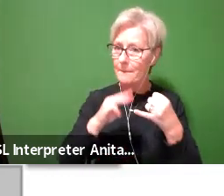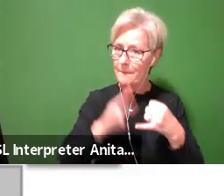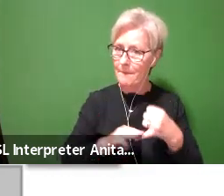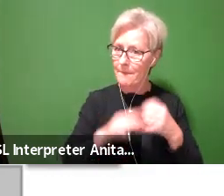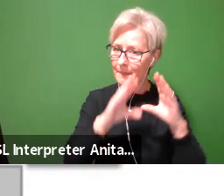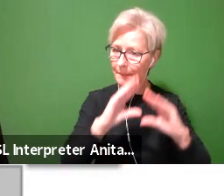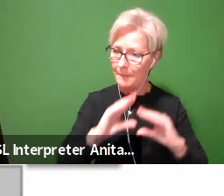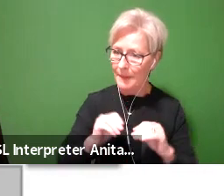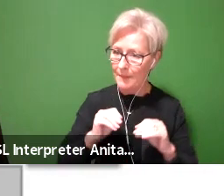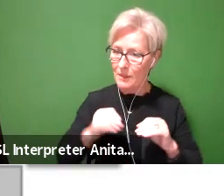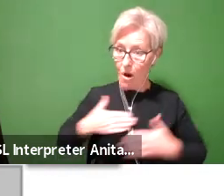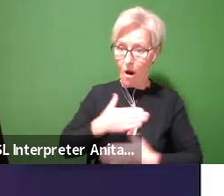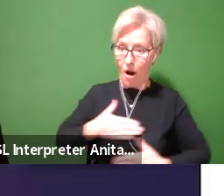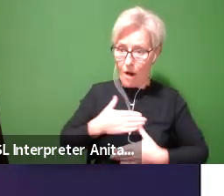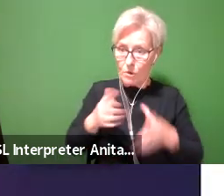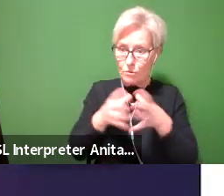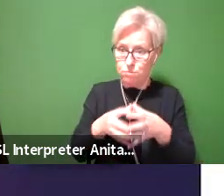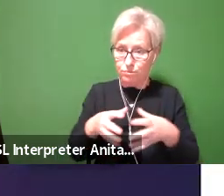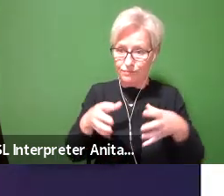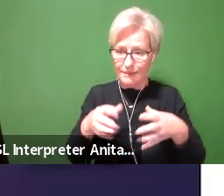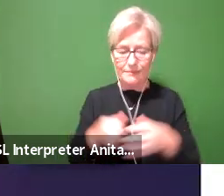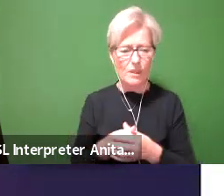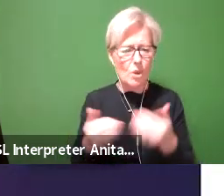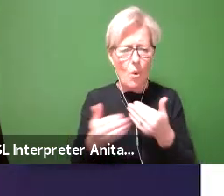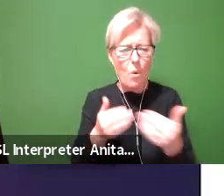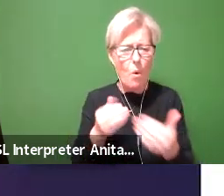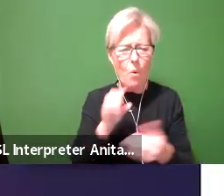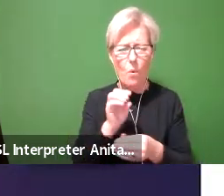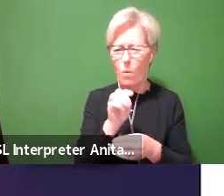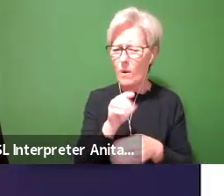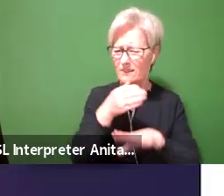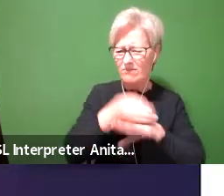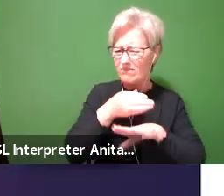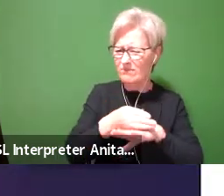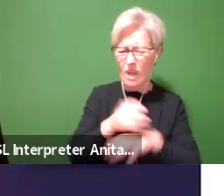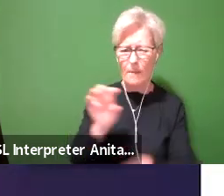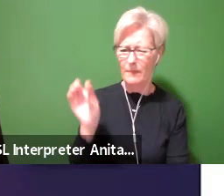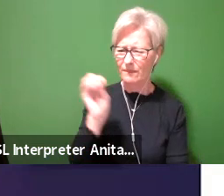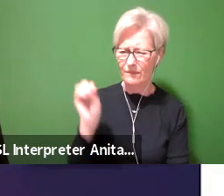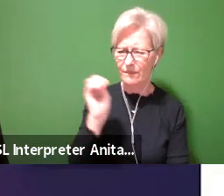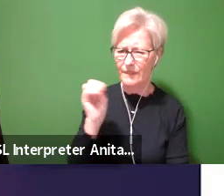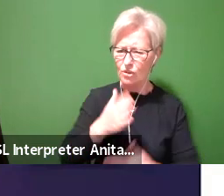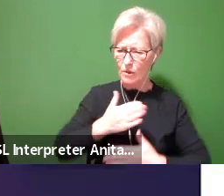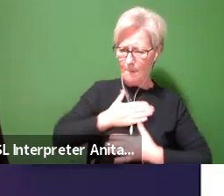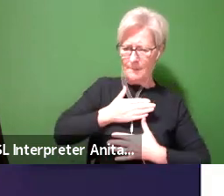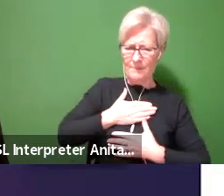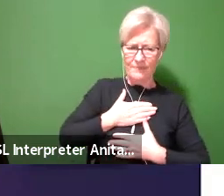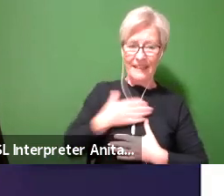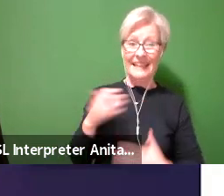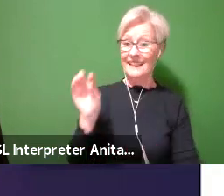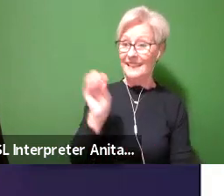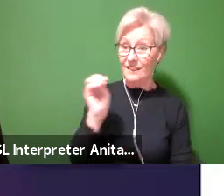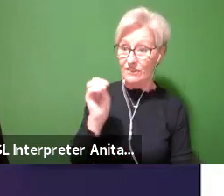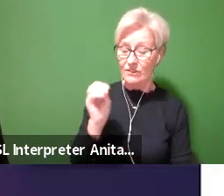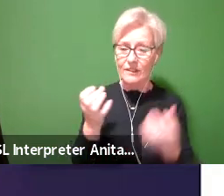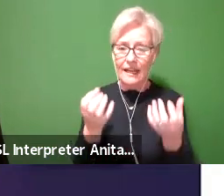production. So what are the roles of estrogen, or the function of estrogen in our body? Estrogen has a